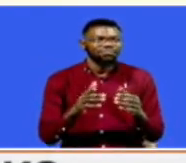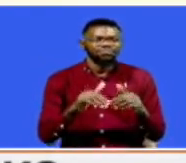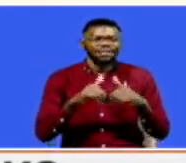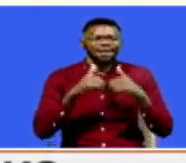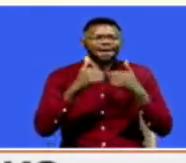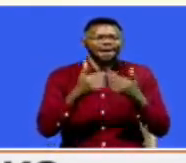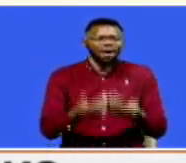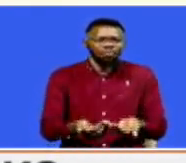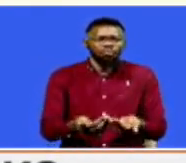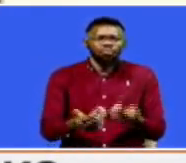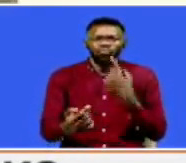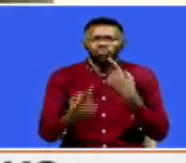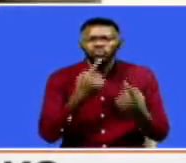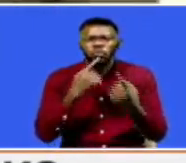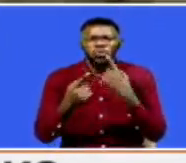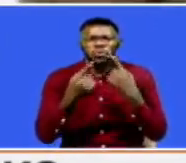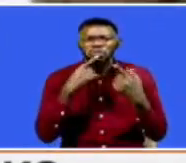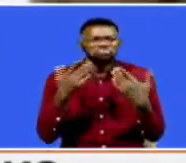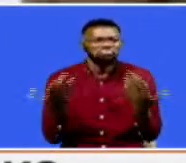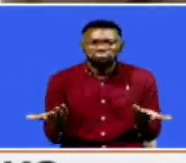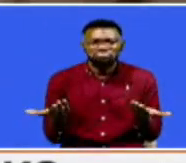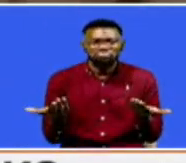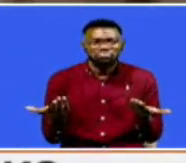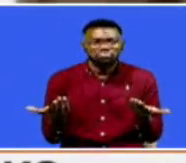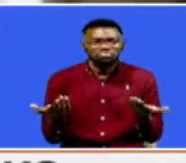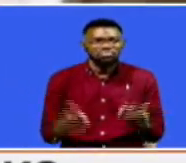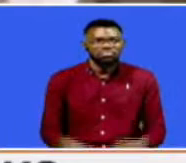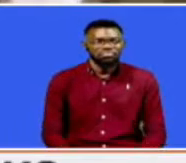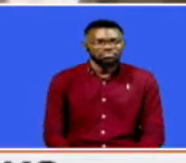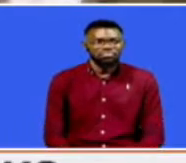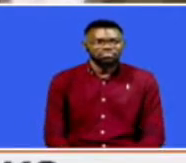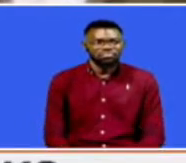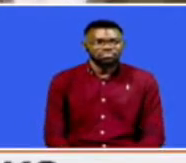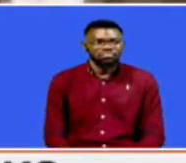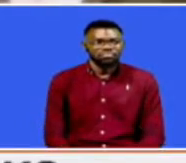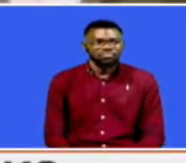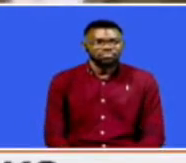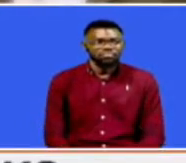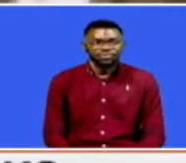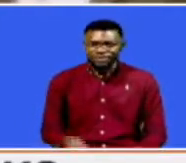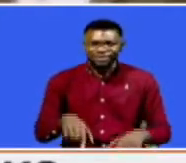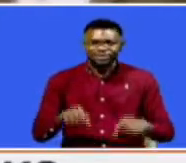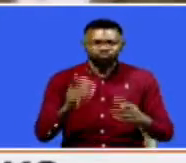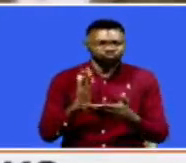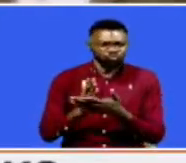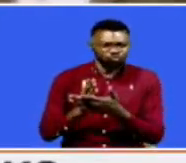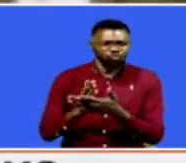eyes, you could easily tell they are guilty.